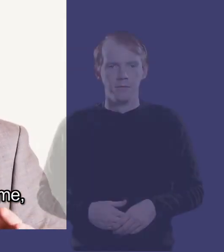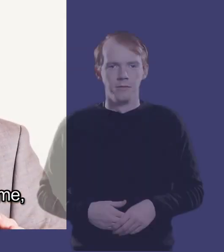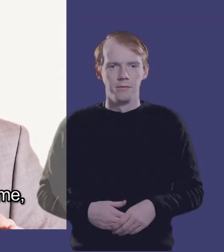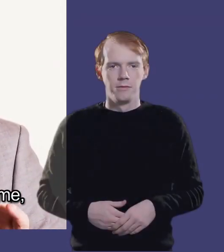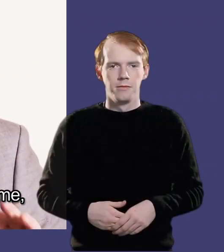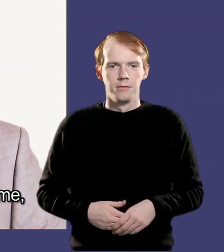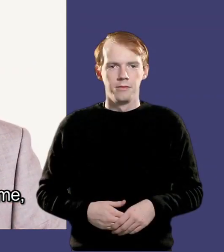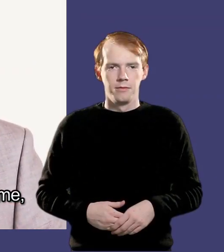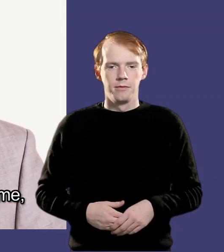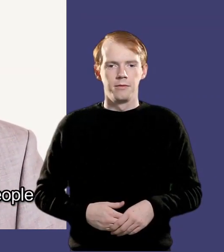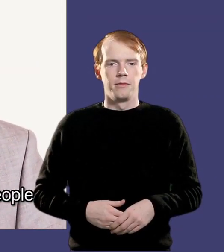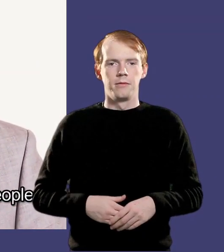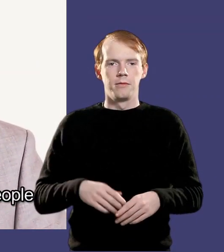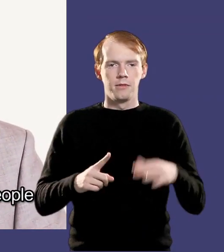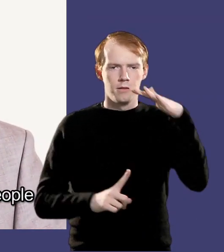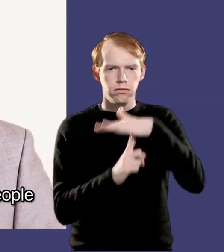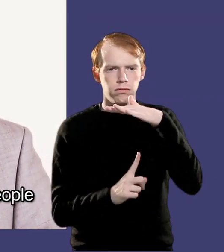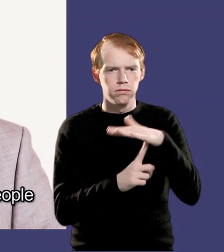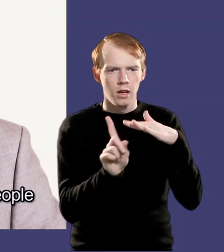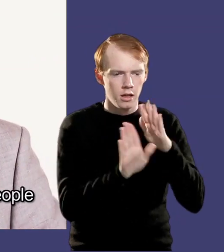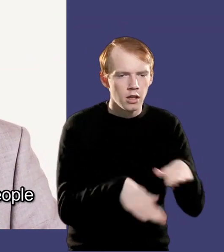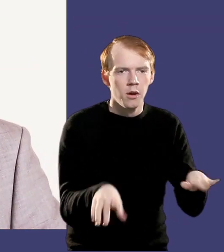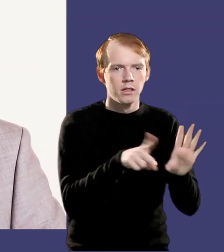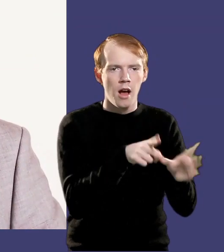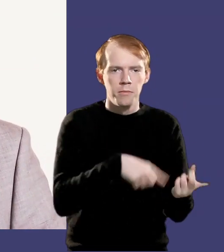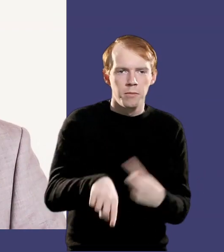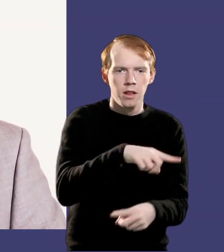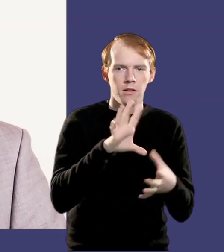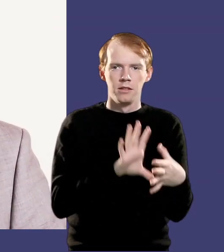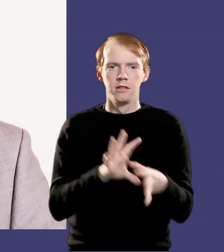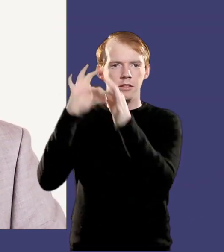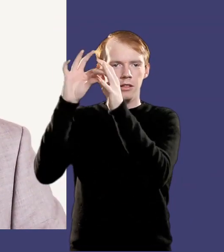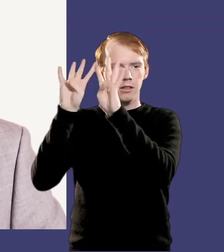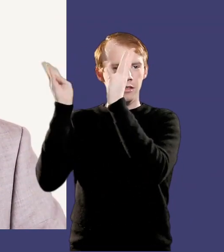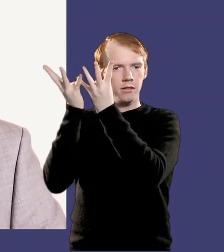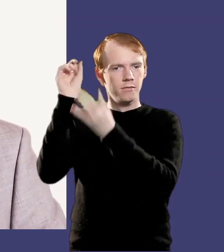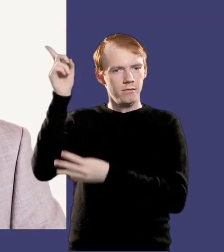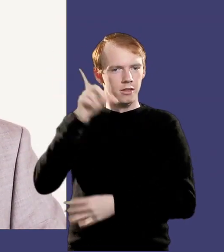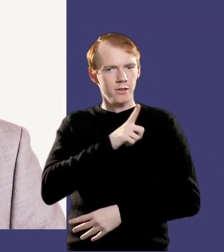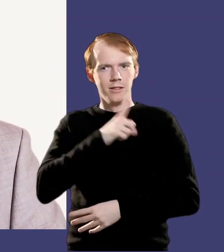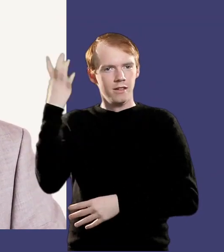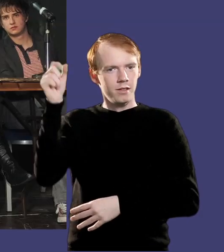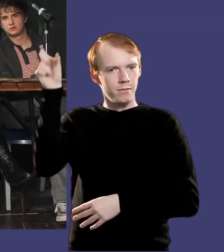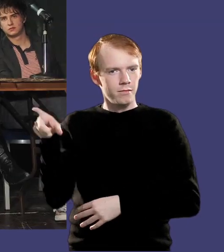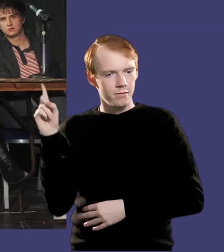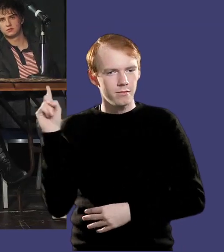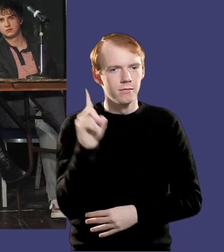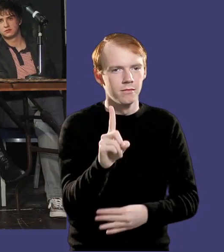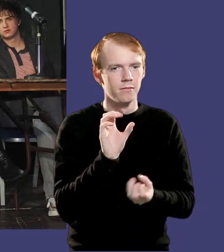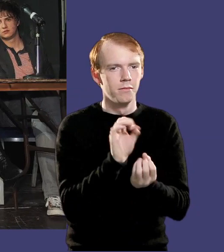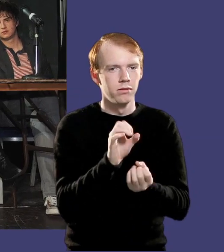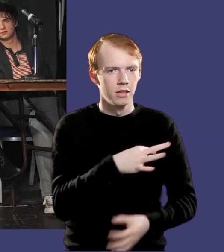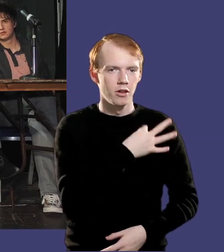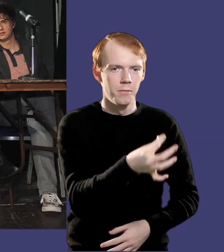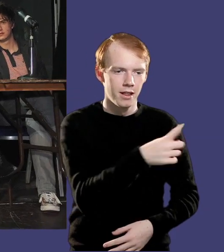One of the things that always strikes me is how important children and young people feel it is to have a commissioner for children